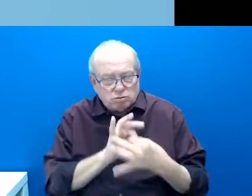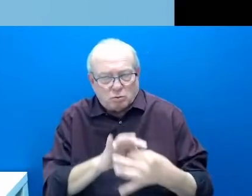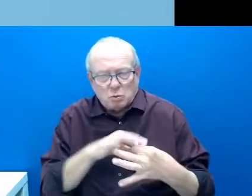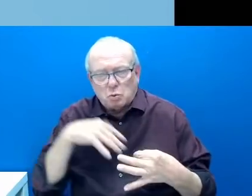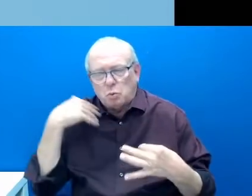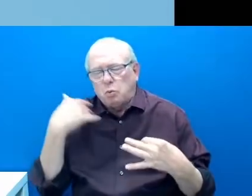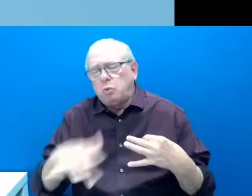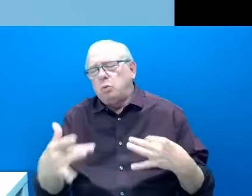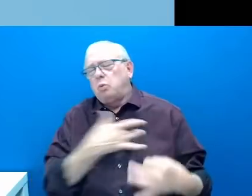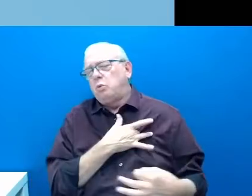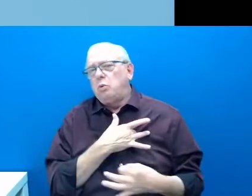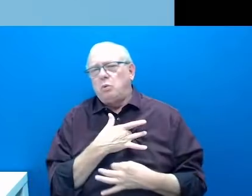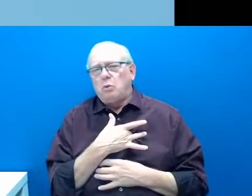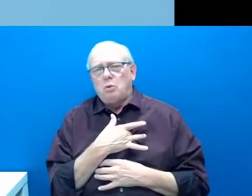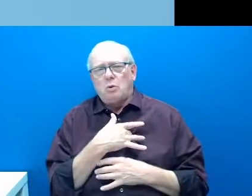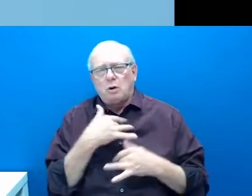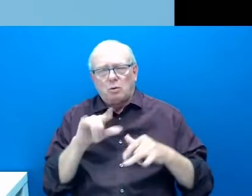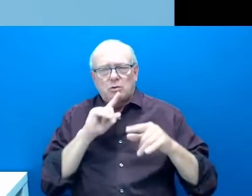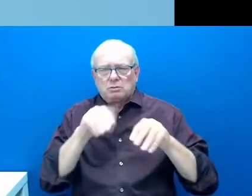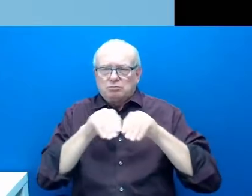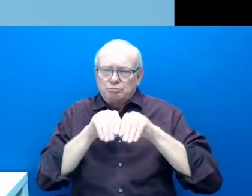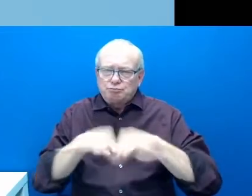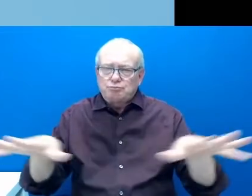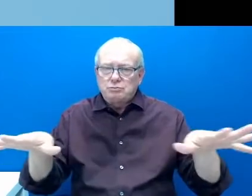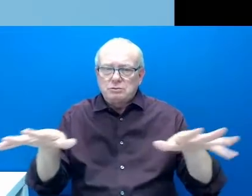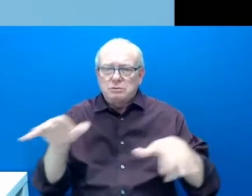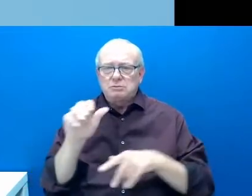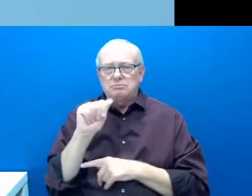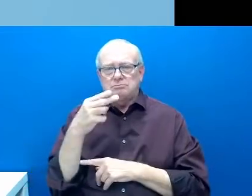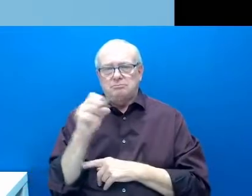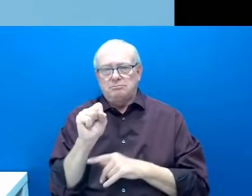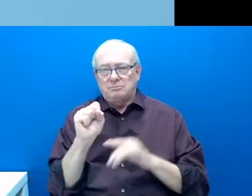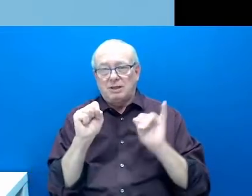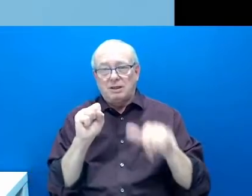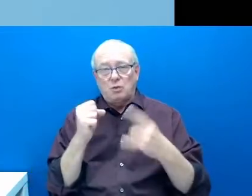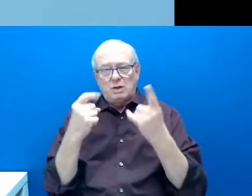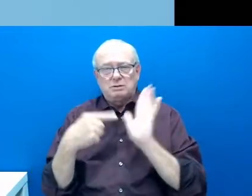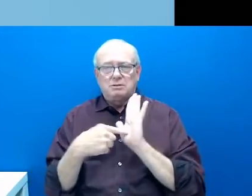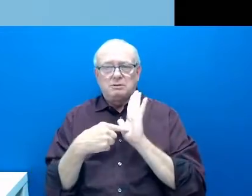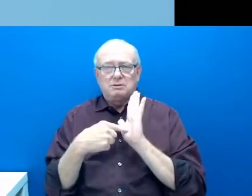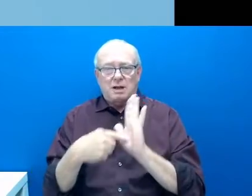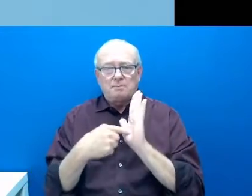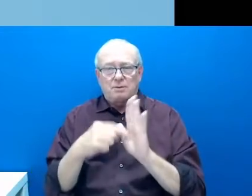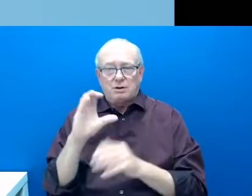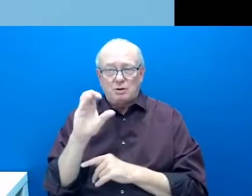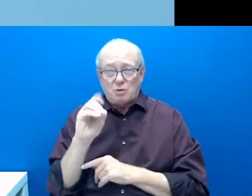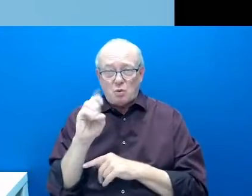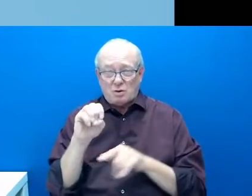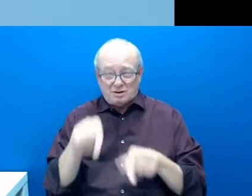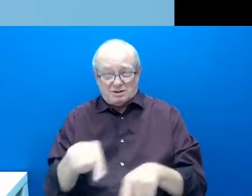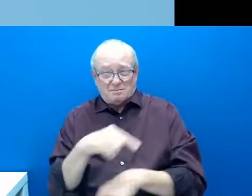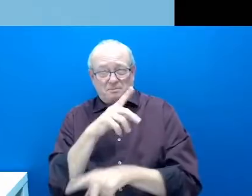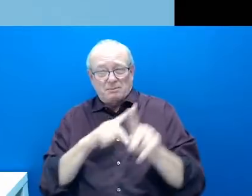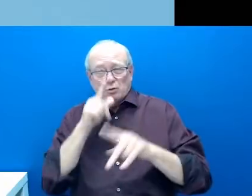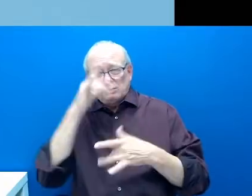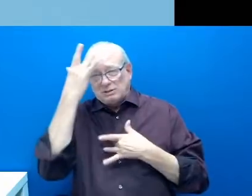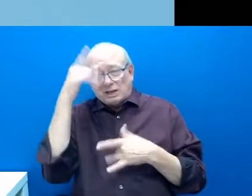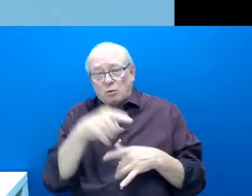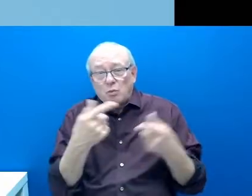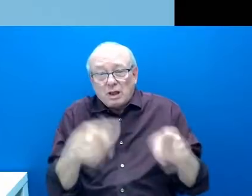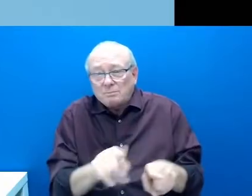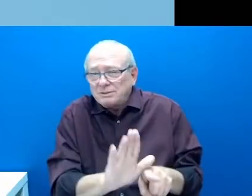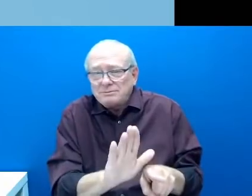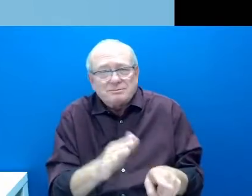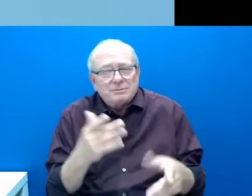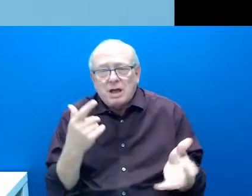released in conjunction with AHS. So this is an example of a code. I don't know the specifics of this patient, but you can look at the